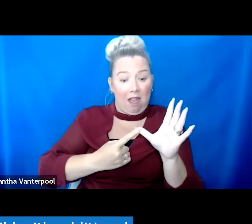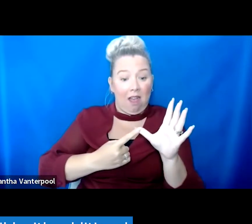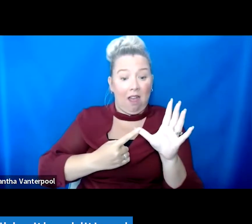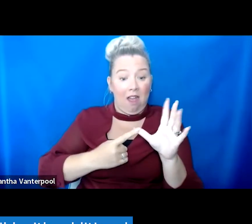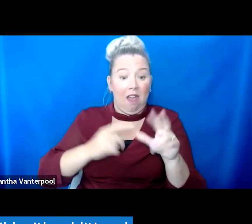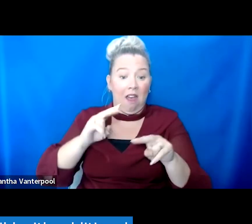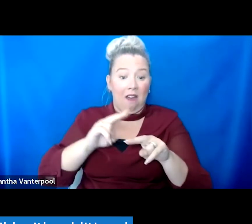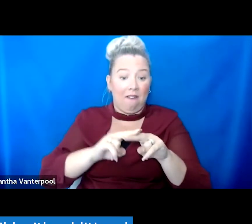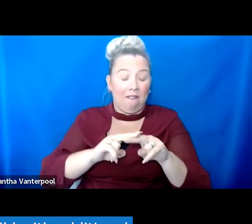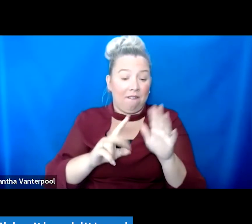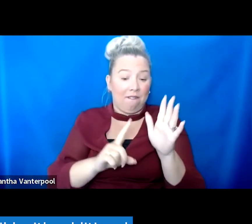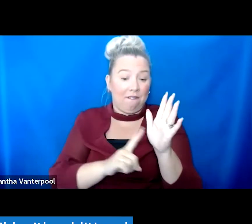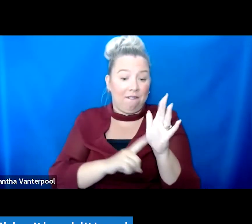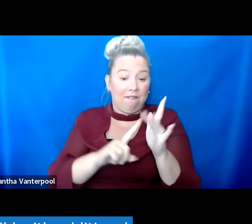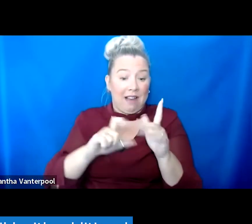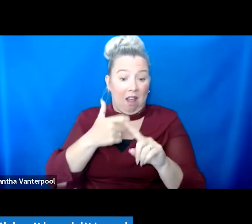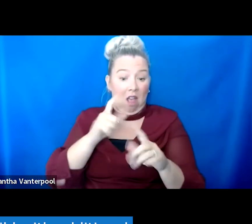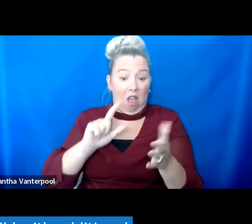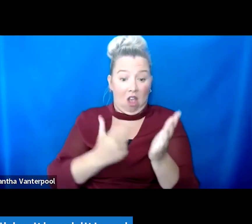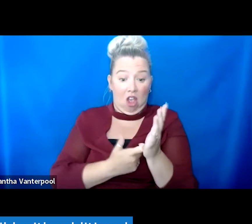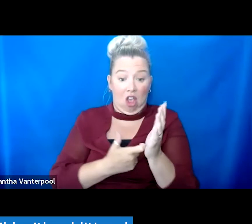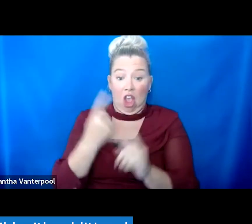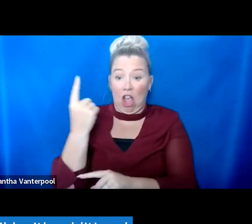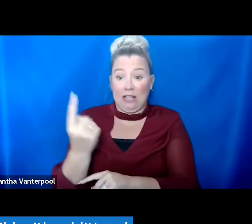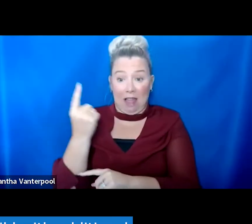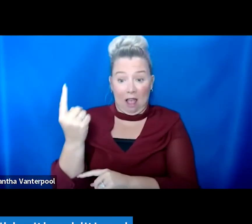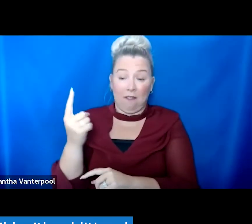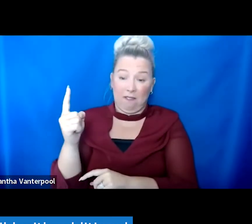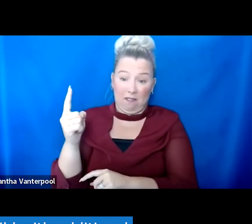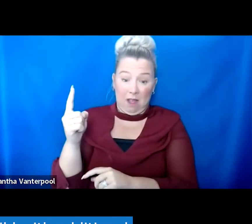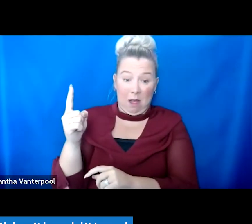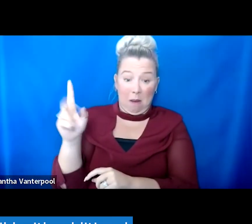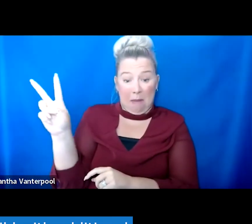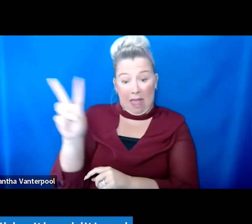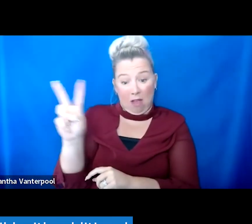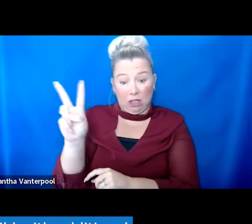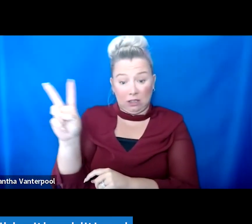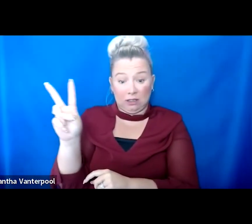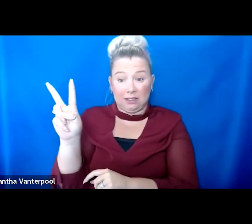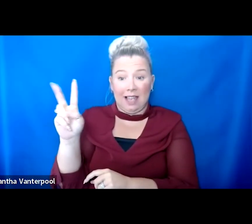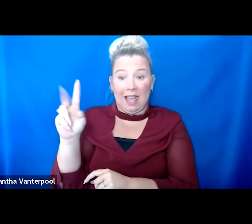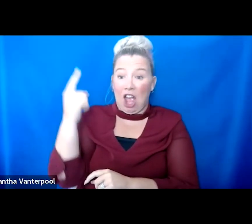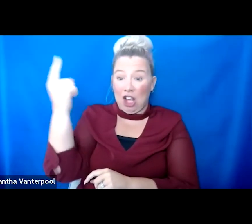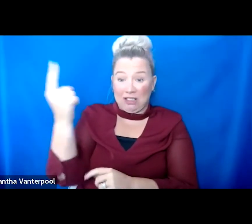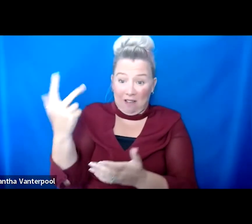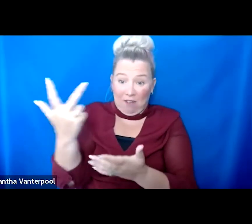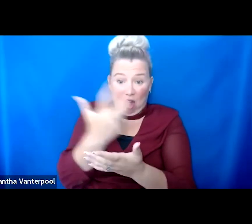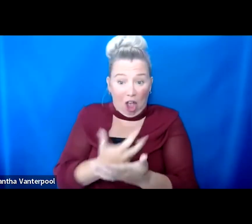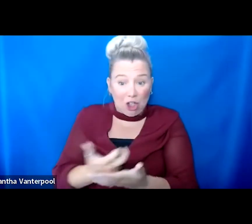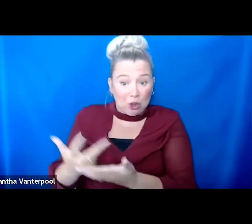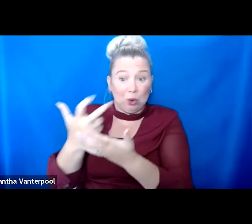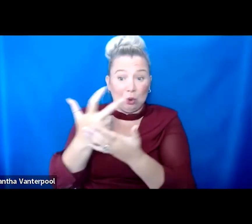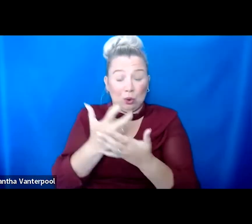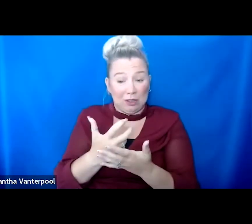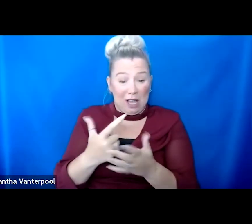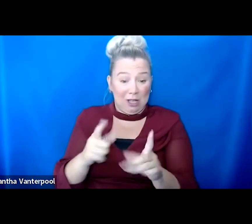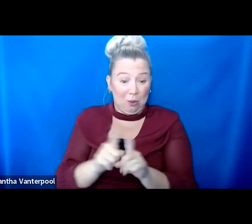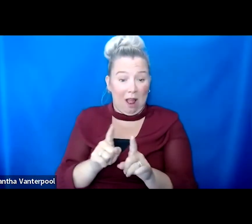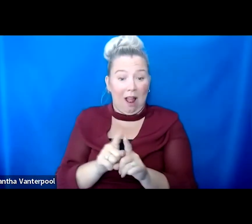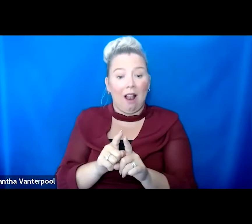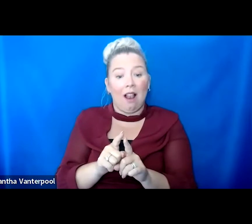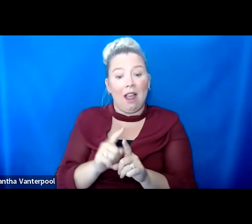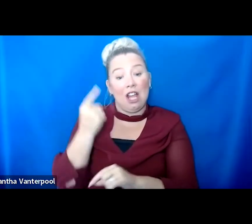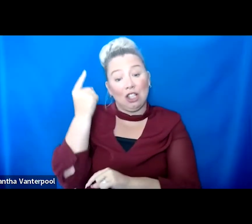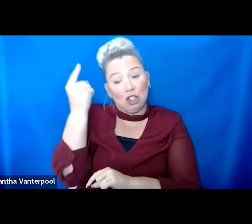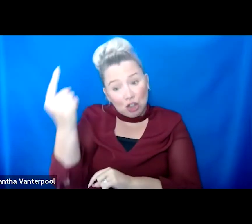is a parent of a child with additional needs and also a cartoonist. She was able to, at